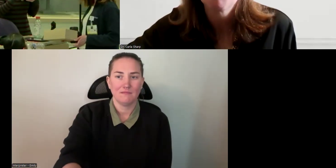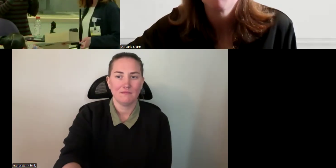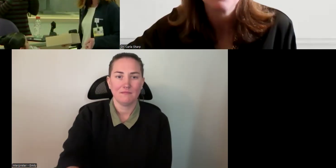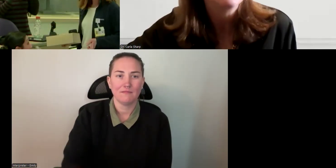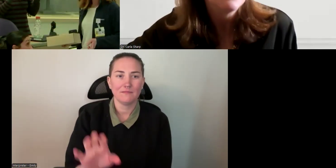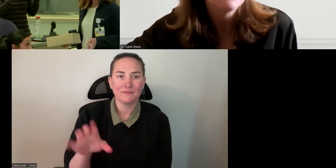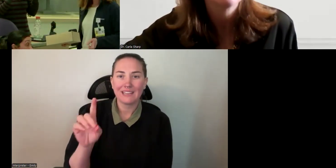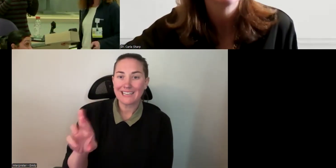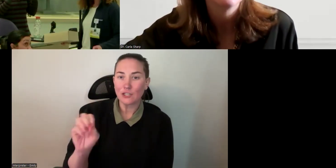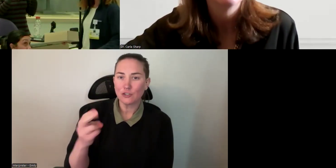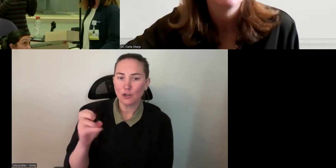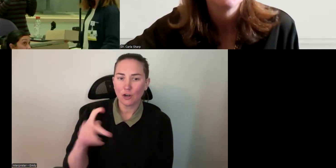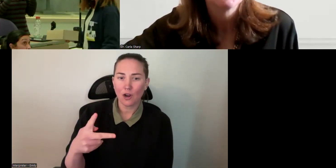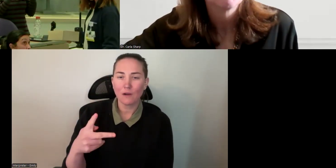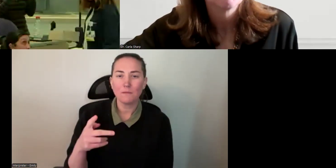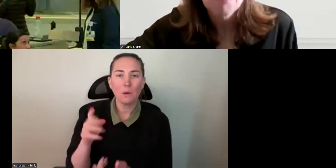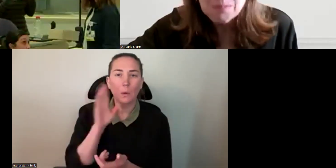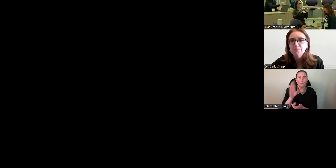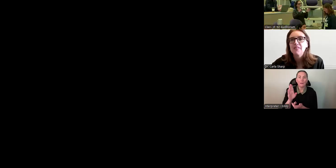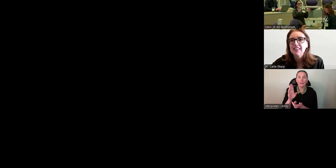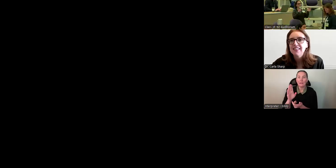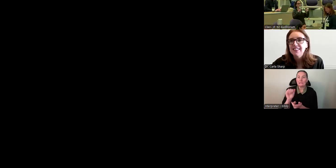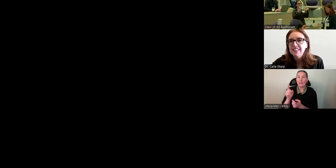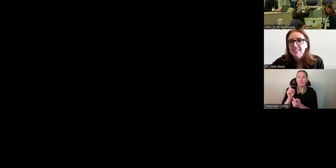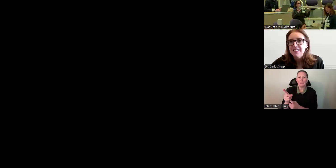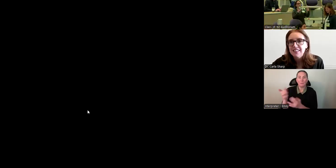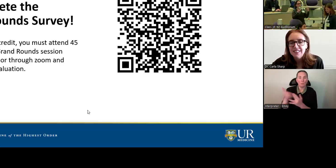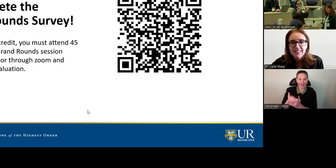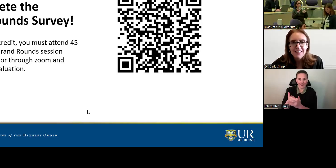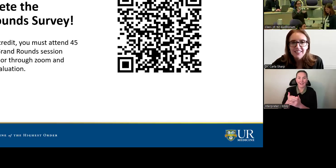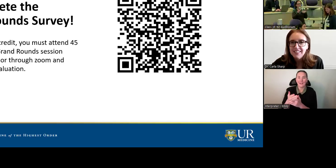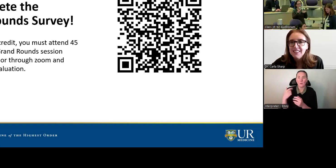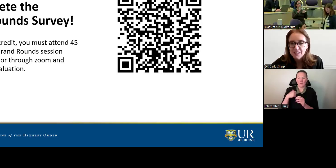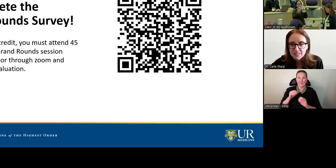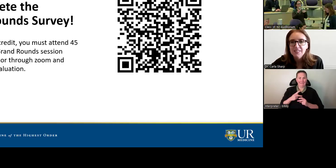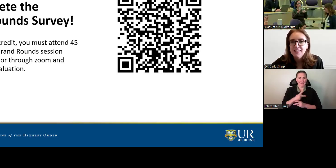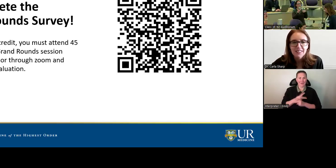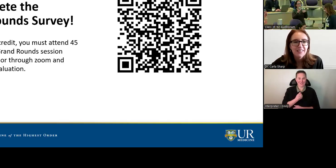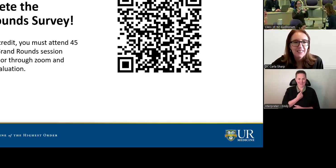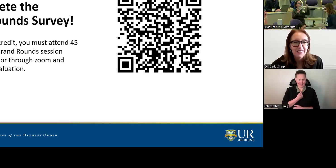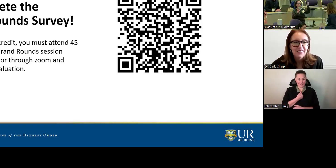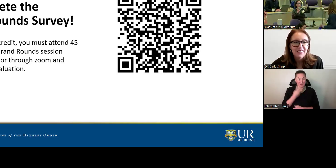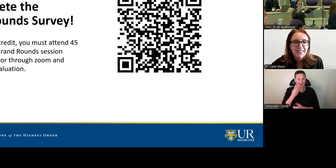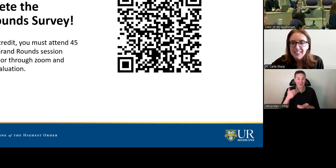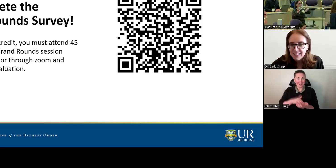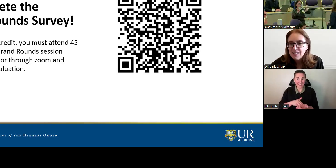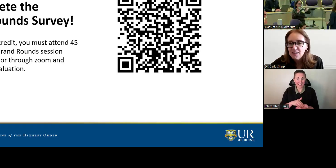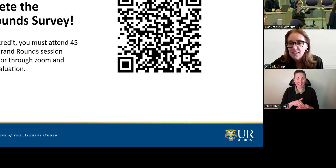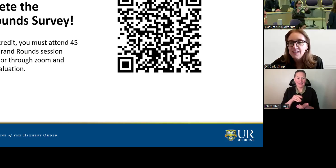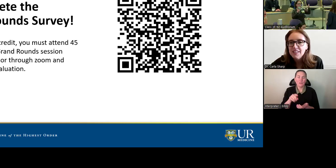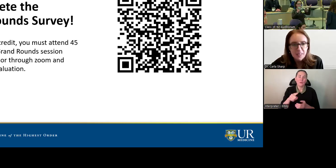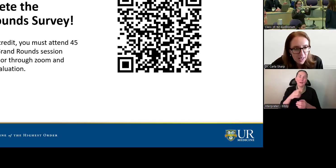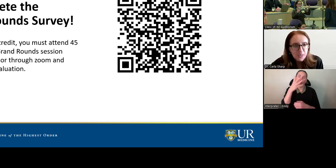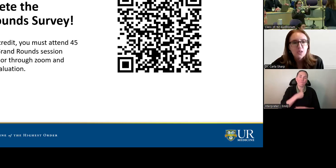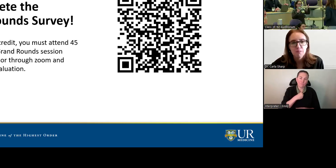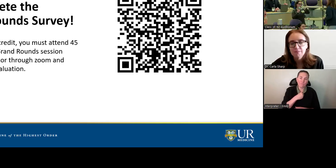Dr. Sharp, we're going to give you maybe a 10-minute break or so while we reconfigure ourselves, and then we'll see you back here. You can mute your